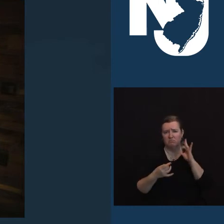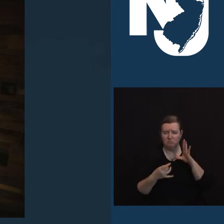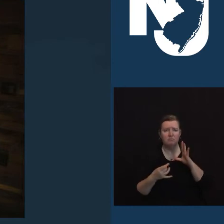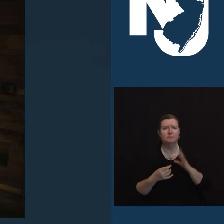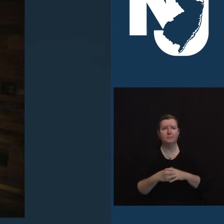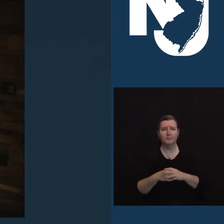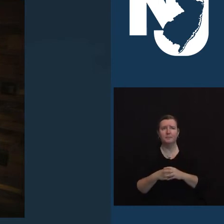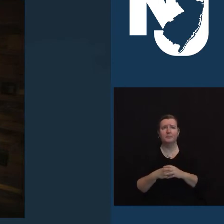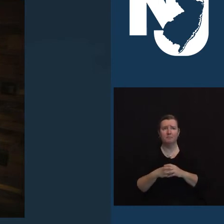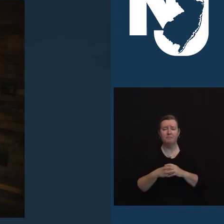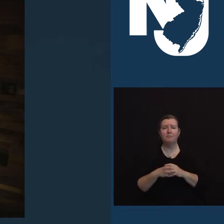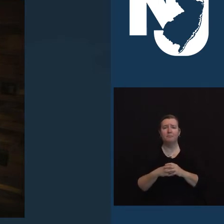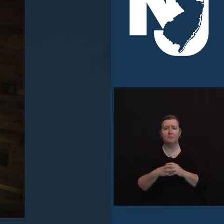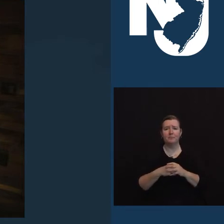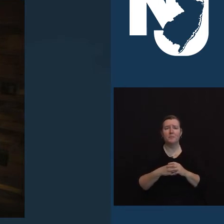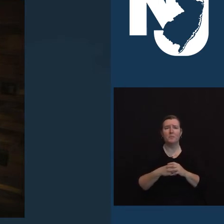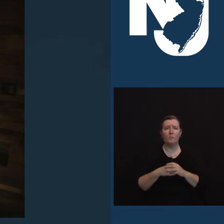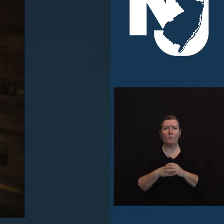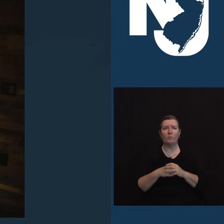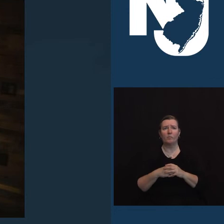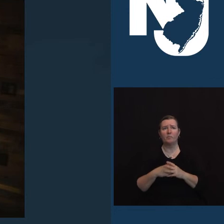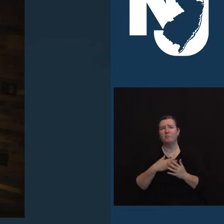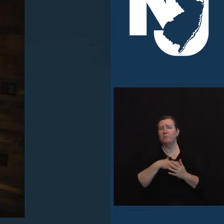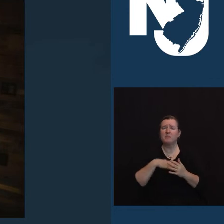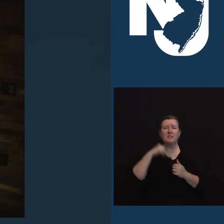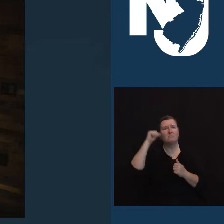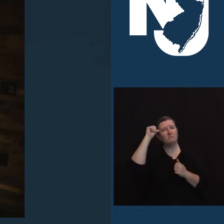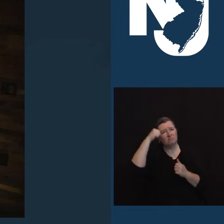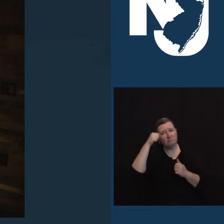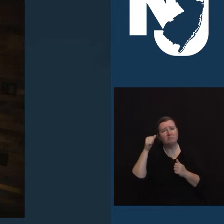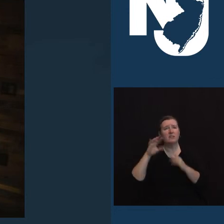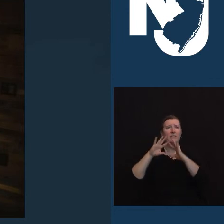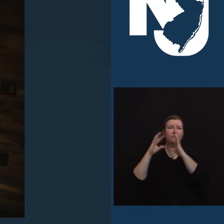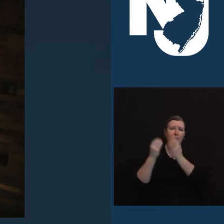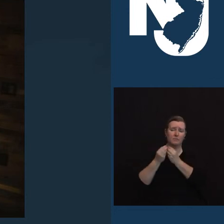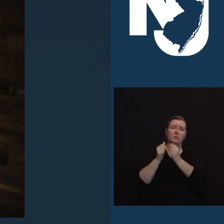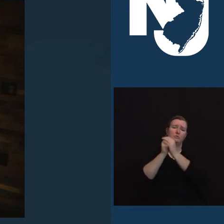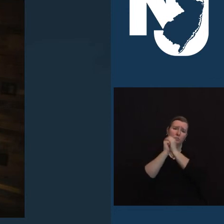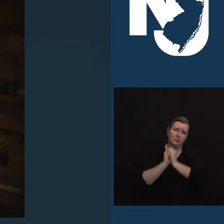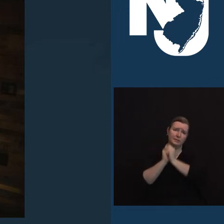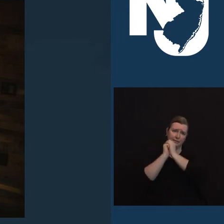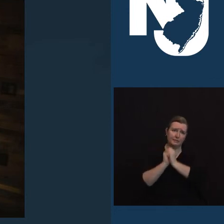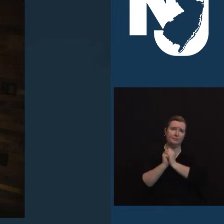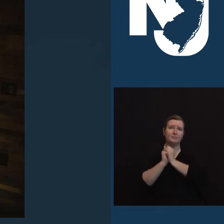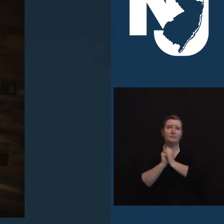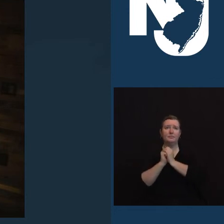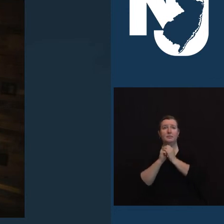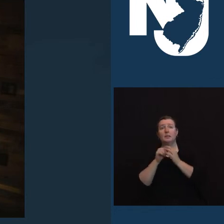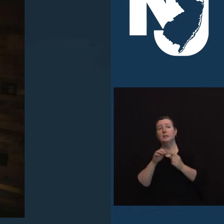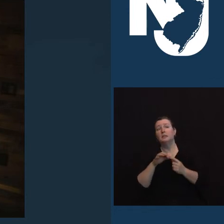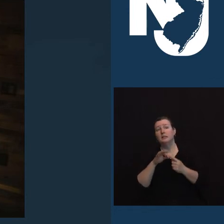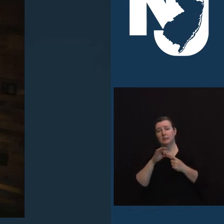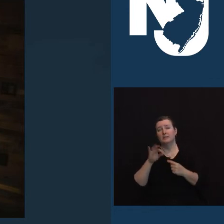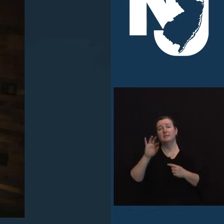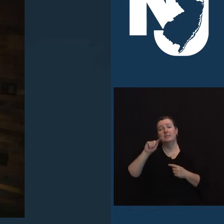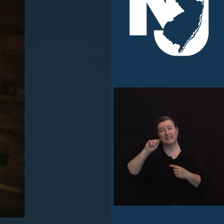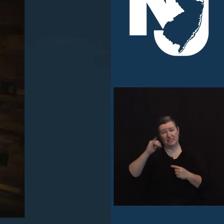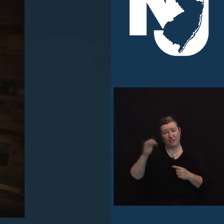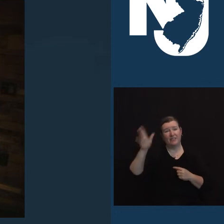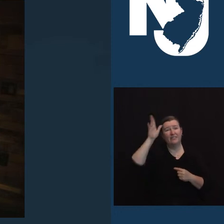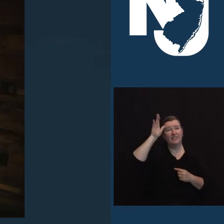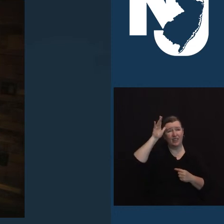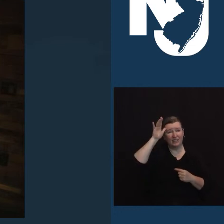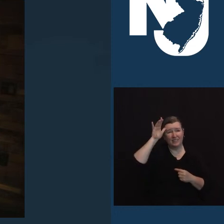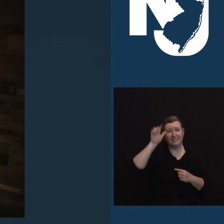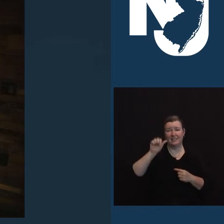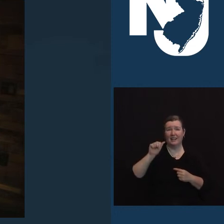to anybody, please keep the family in your prayers, especially TJ's dad, Anthony Sr. May God bless you, TJ,